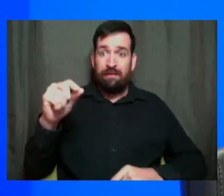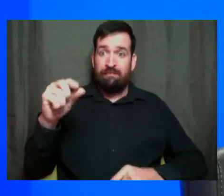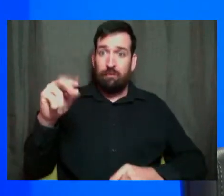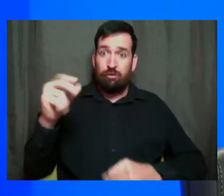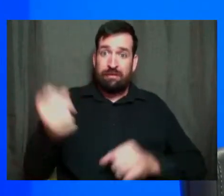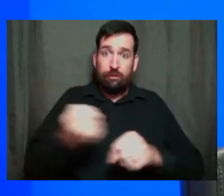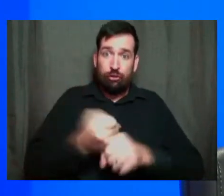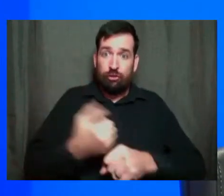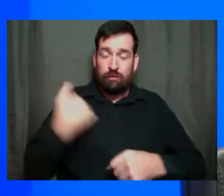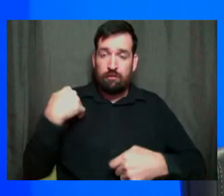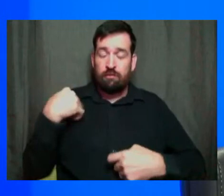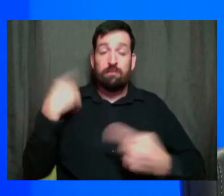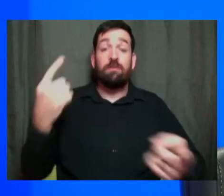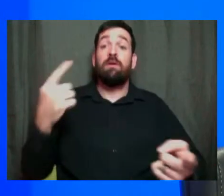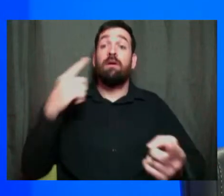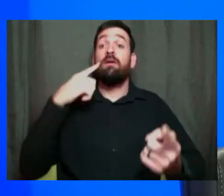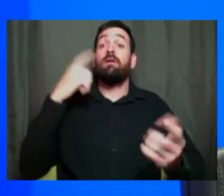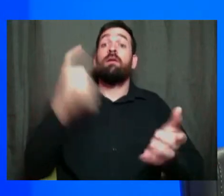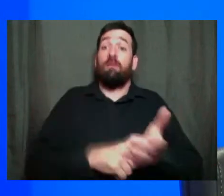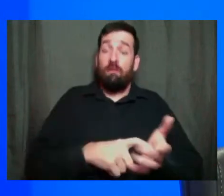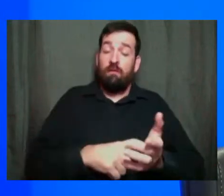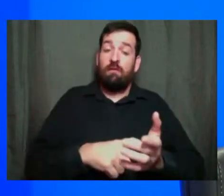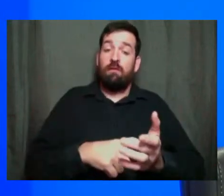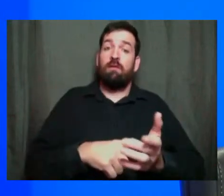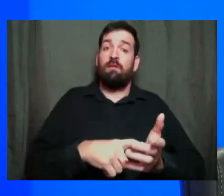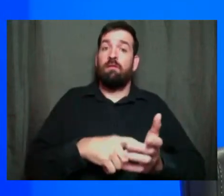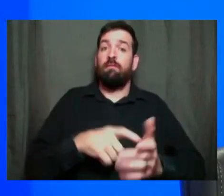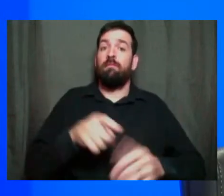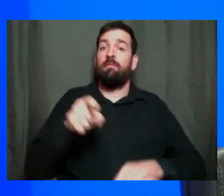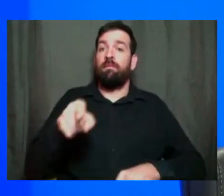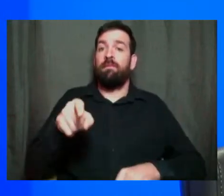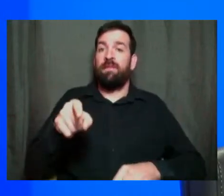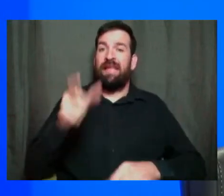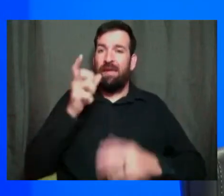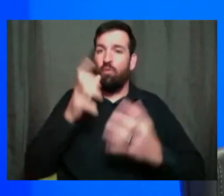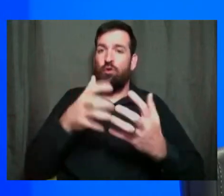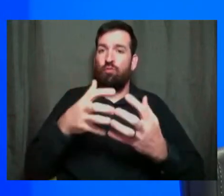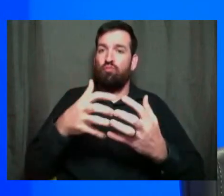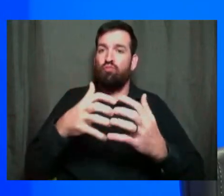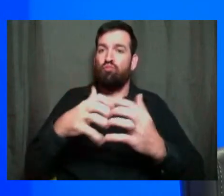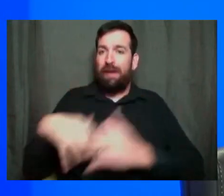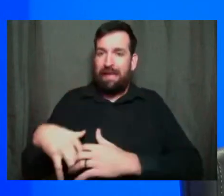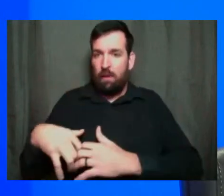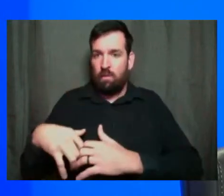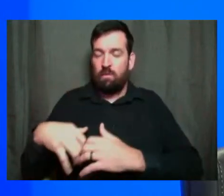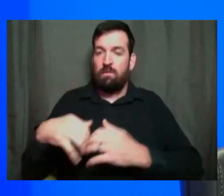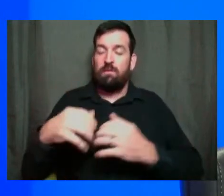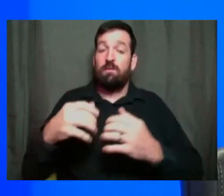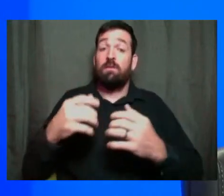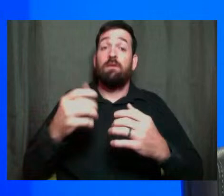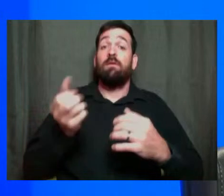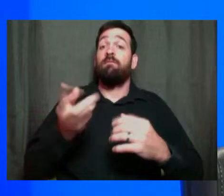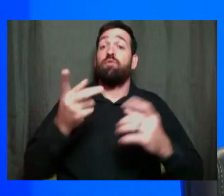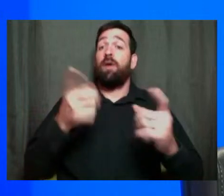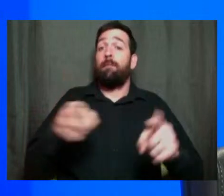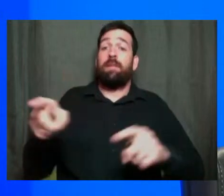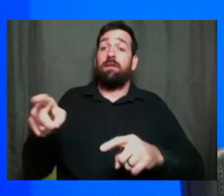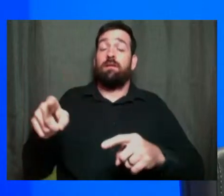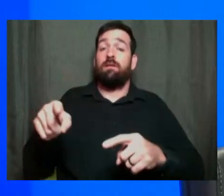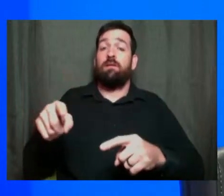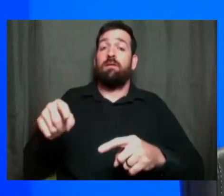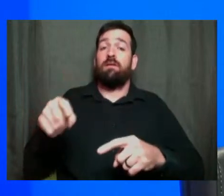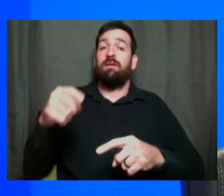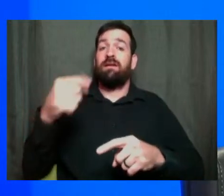Respironics machine over years, it seems that this will break down. There's a couple different things that occur. There's a gas that may